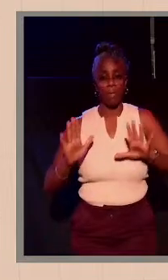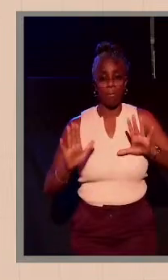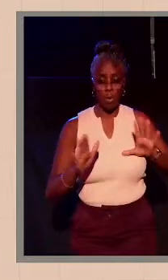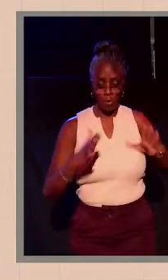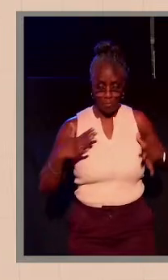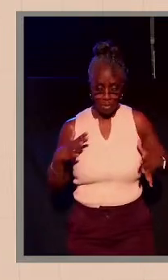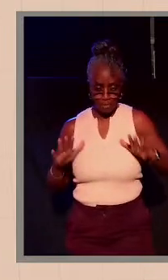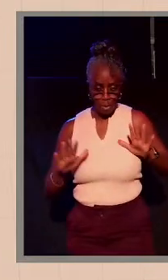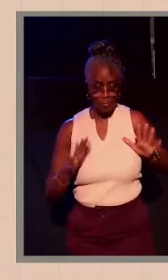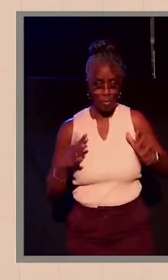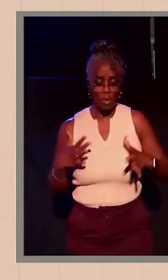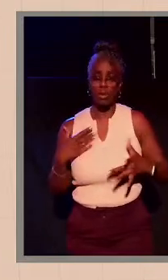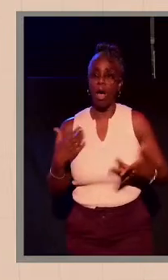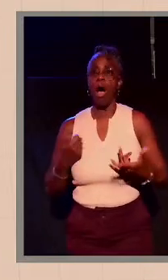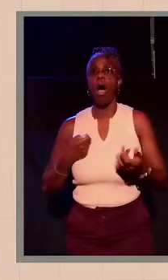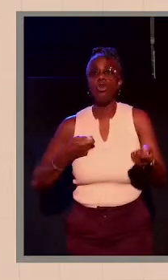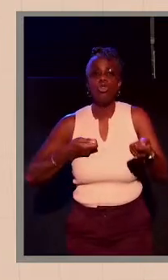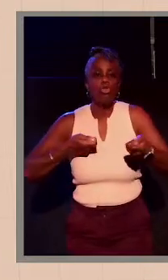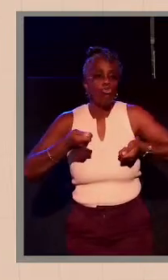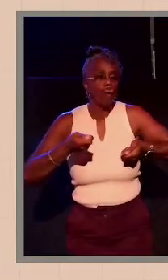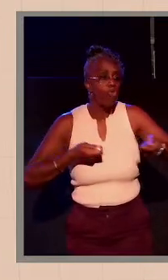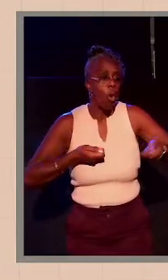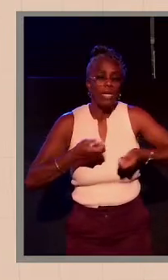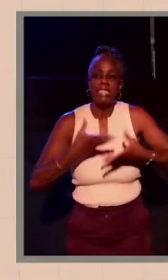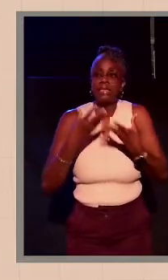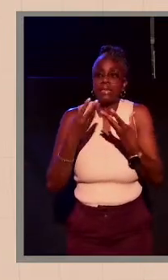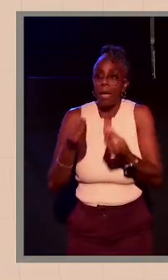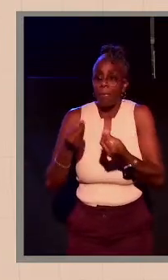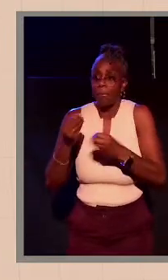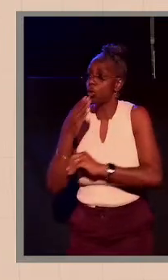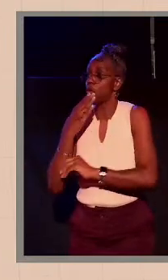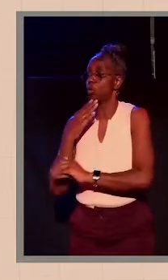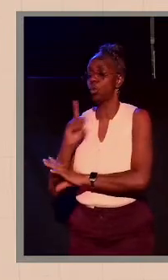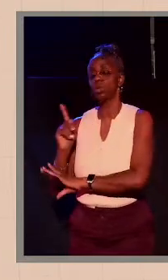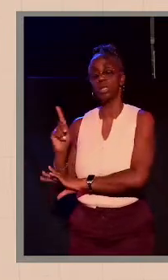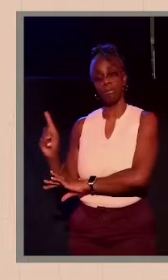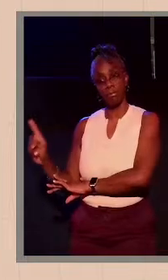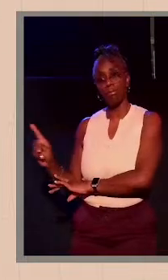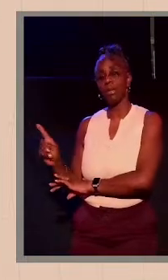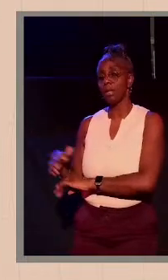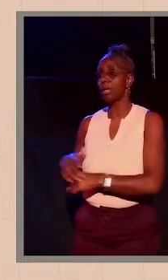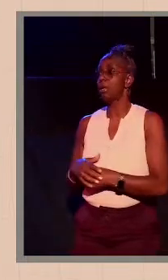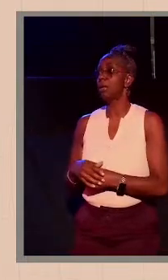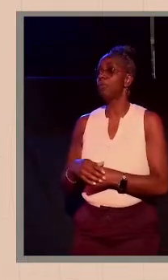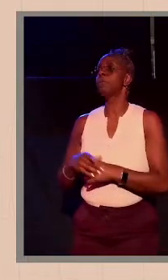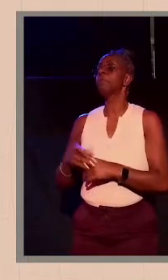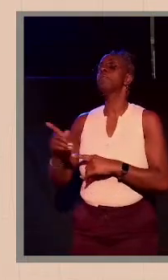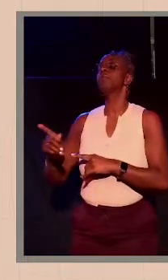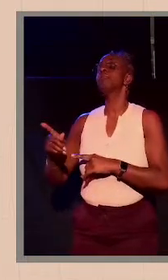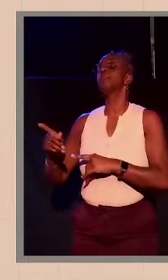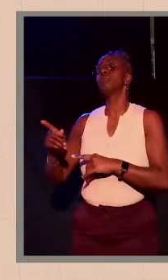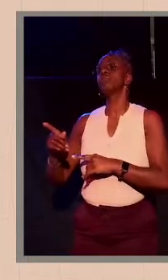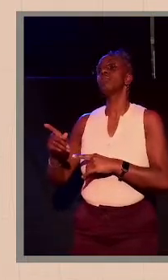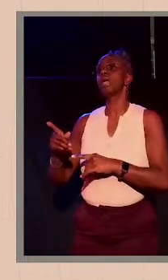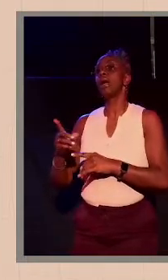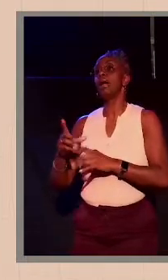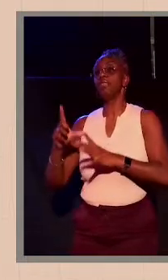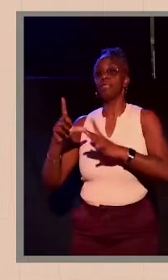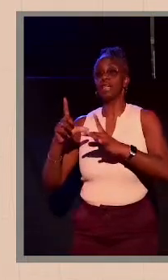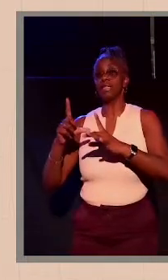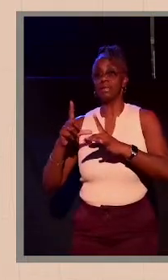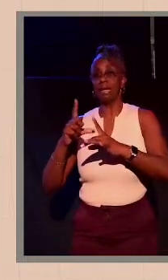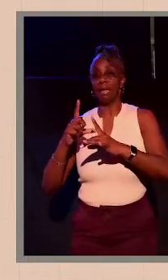where you're controlling something using the roll. I'm actually sending the whole quaternion data for anybody